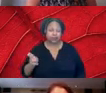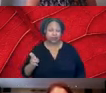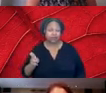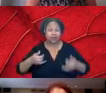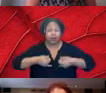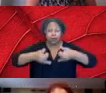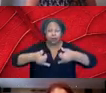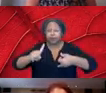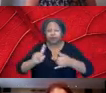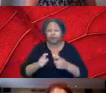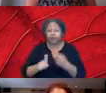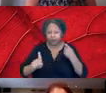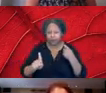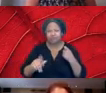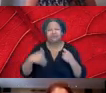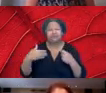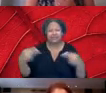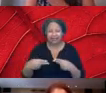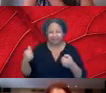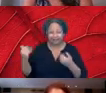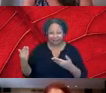to be, and we'll just go to the next slide.